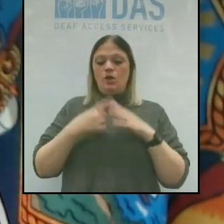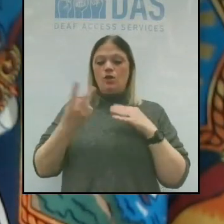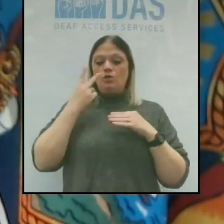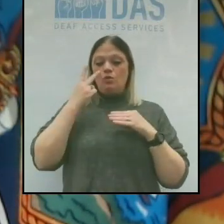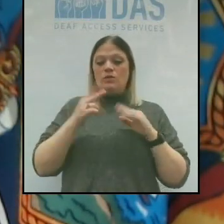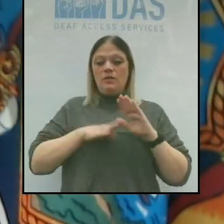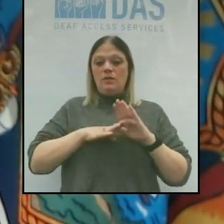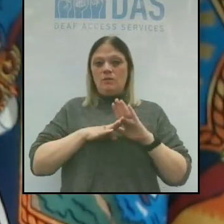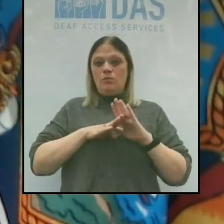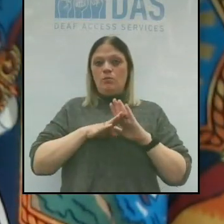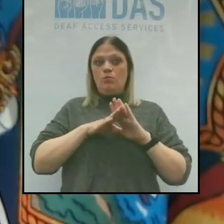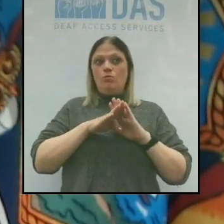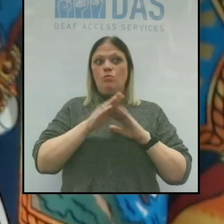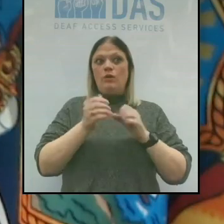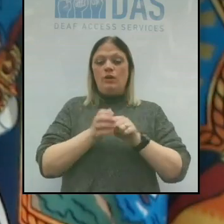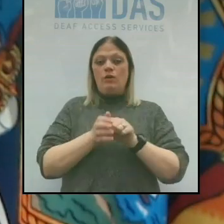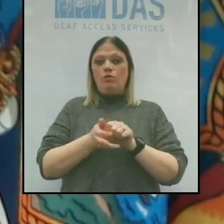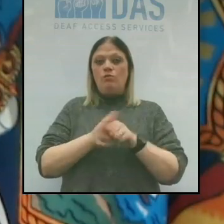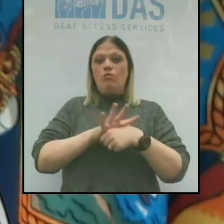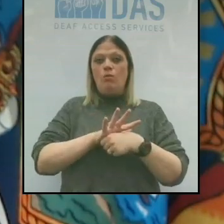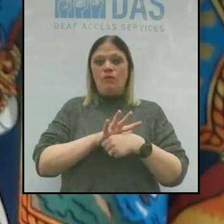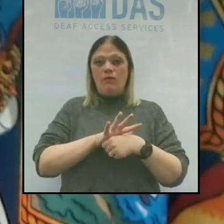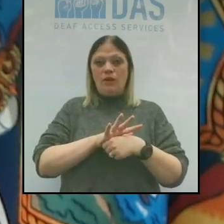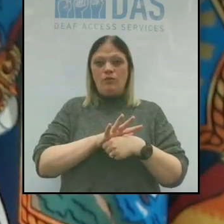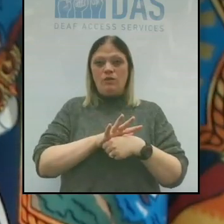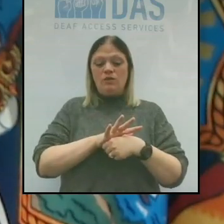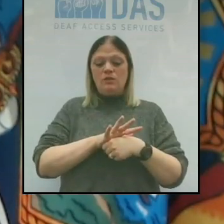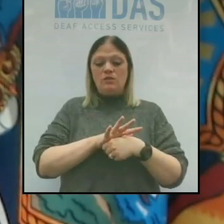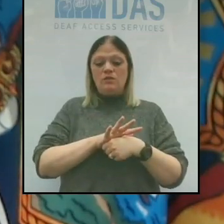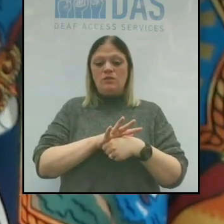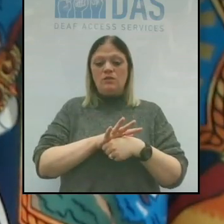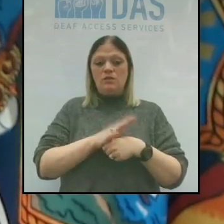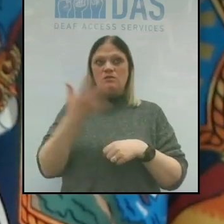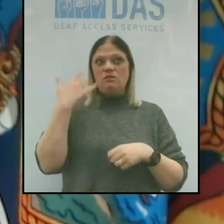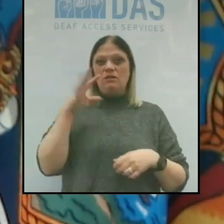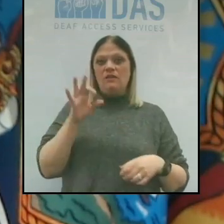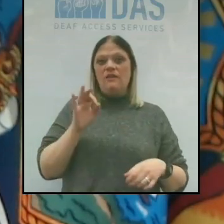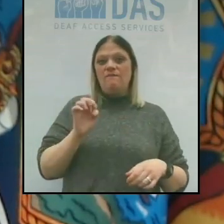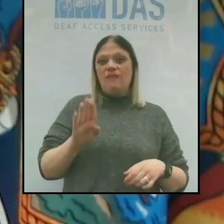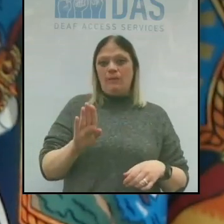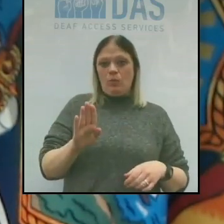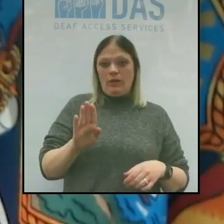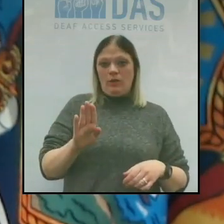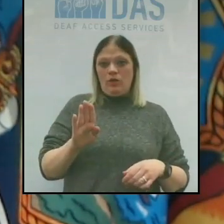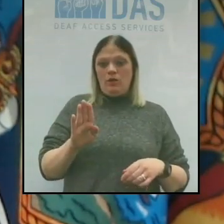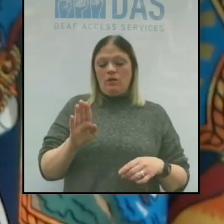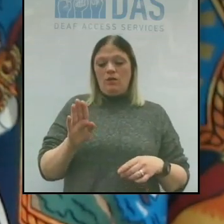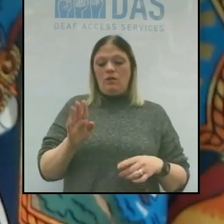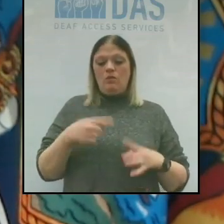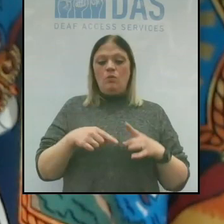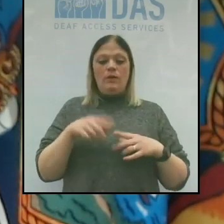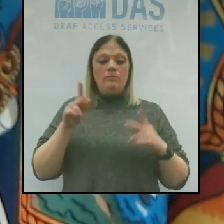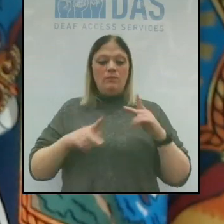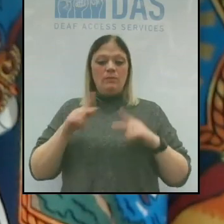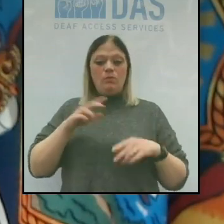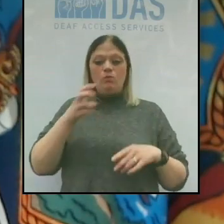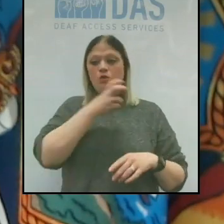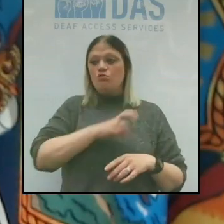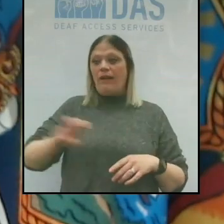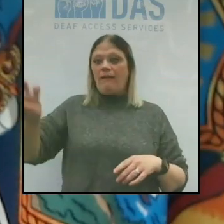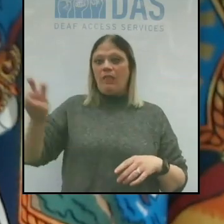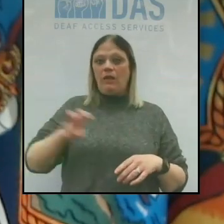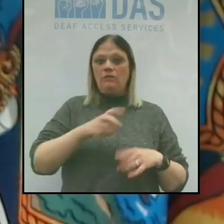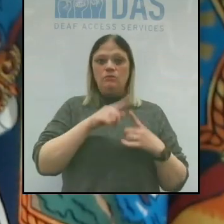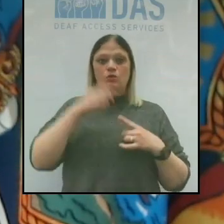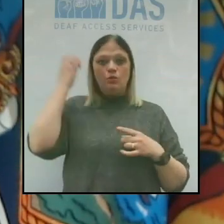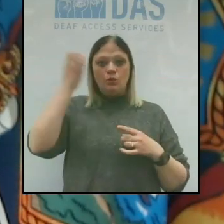in coronavirus in our state back in February when people were traveling to and from